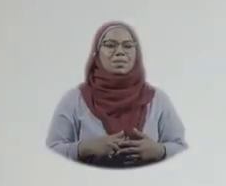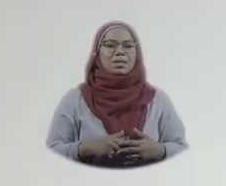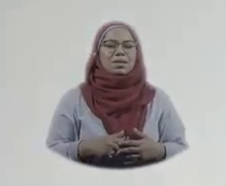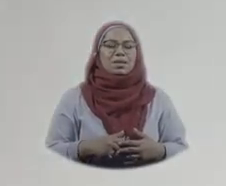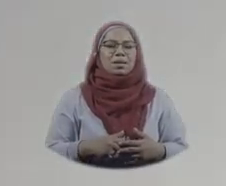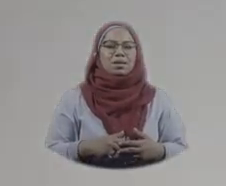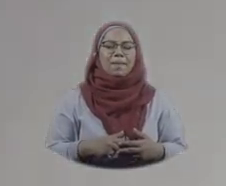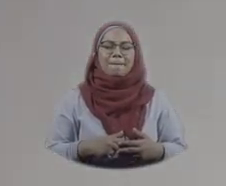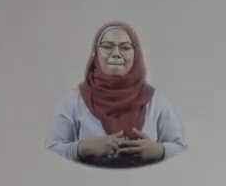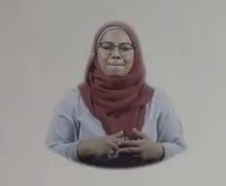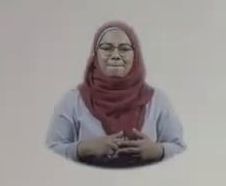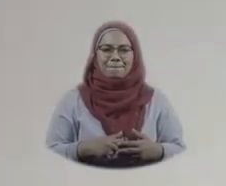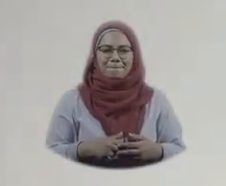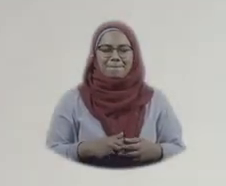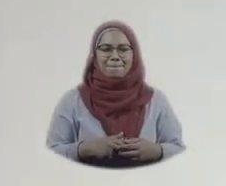so